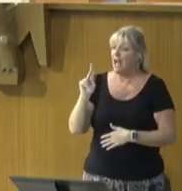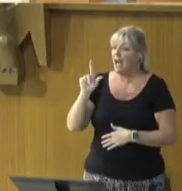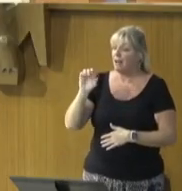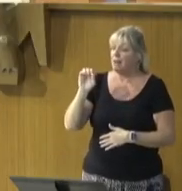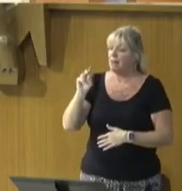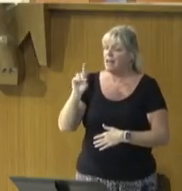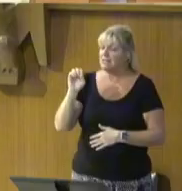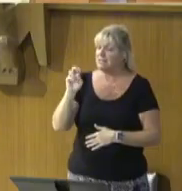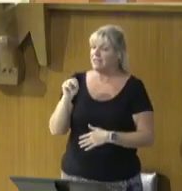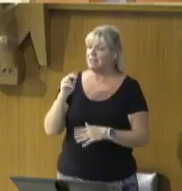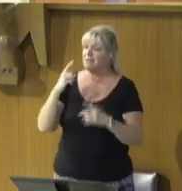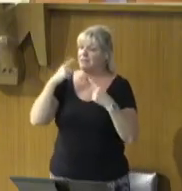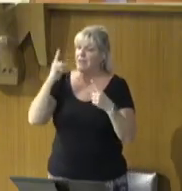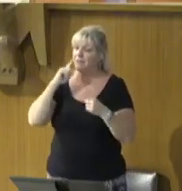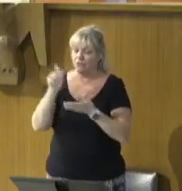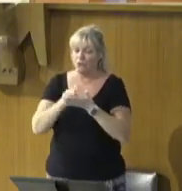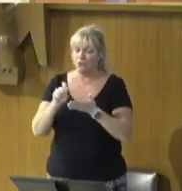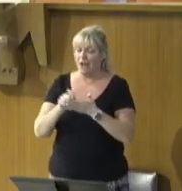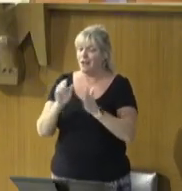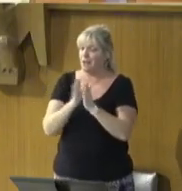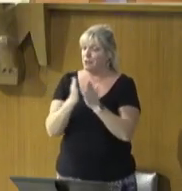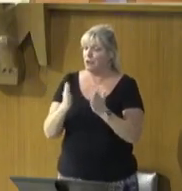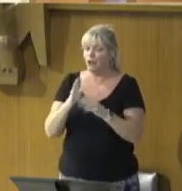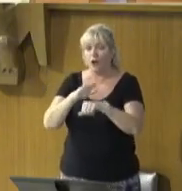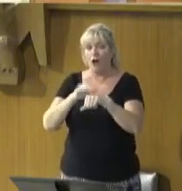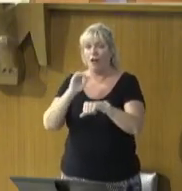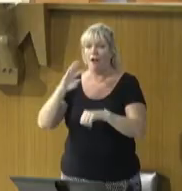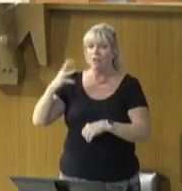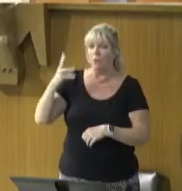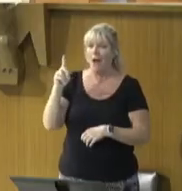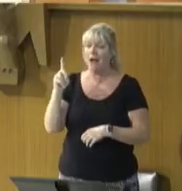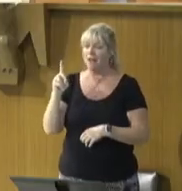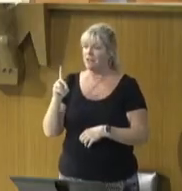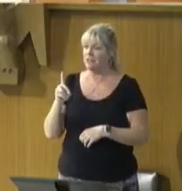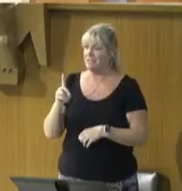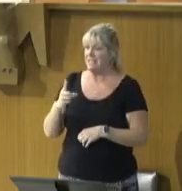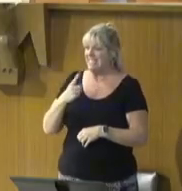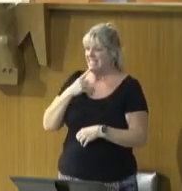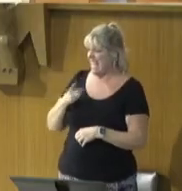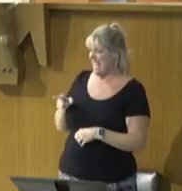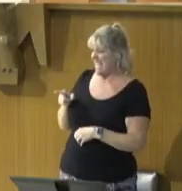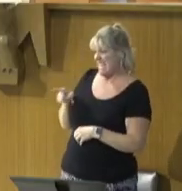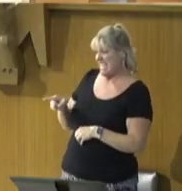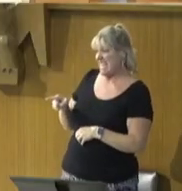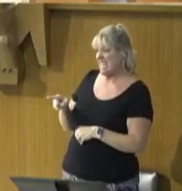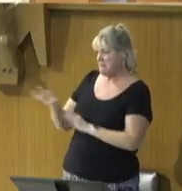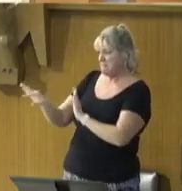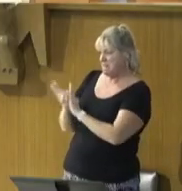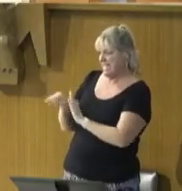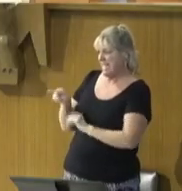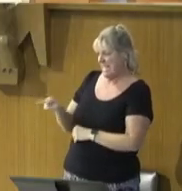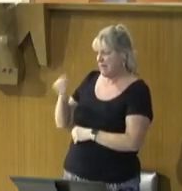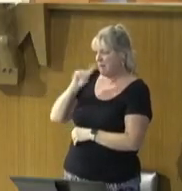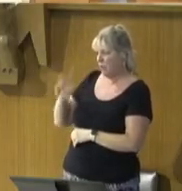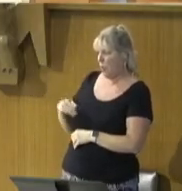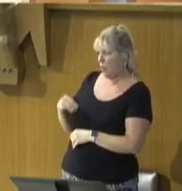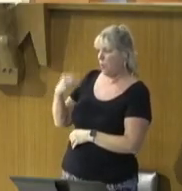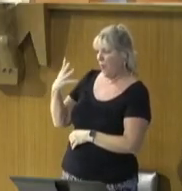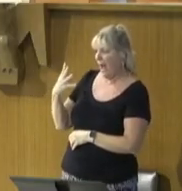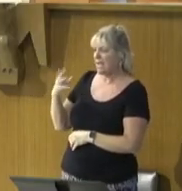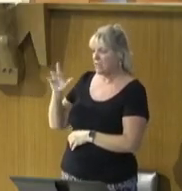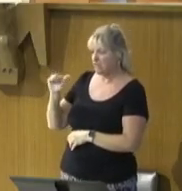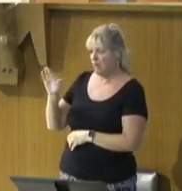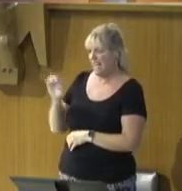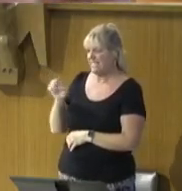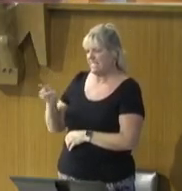fame called Jeffries the chosen representative of the white race and this time the greatest of them.